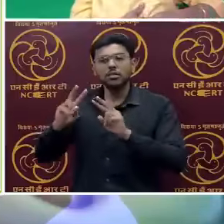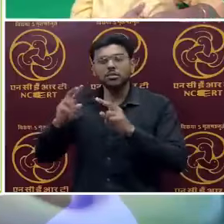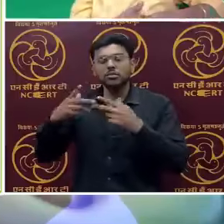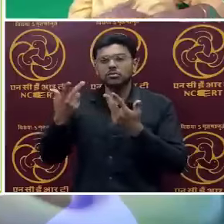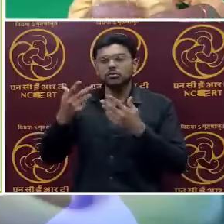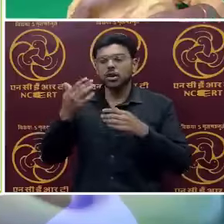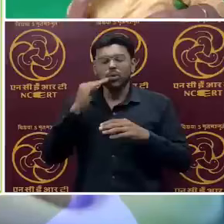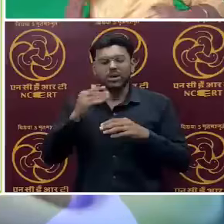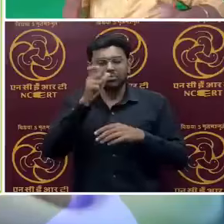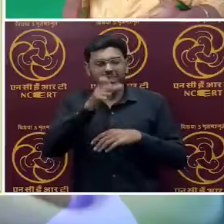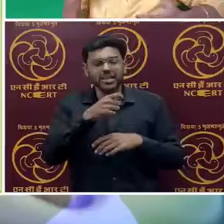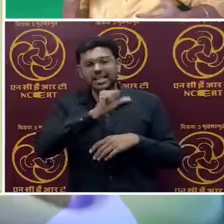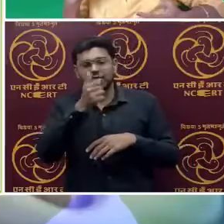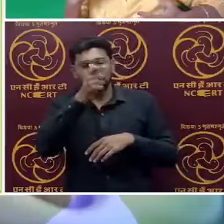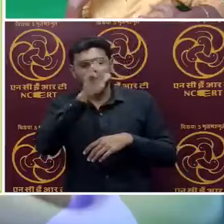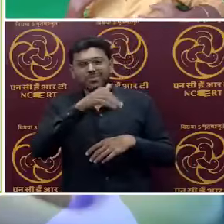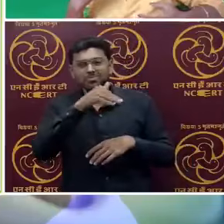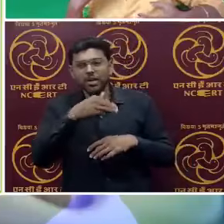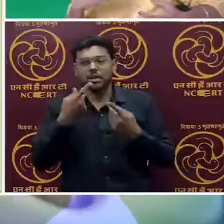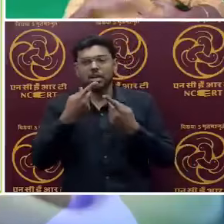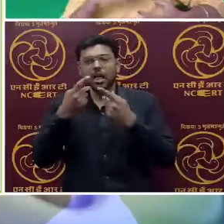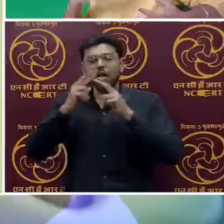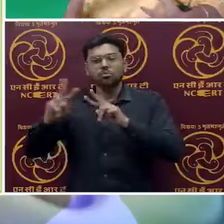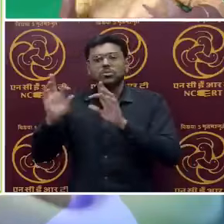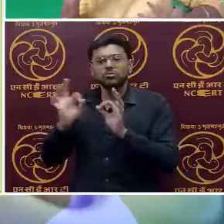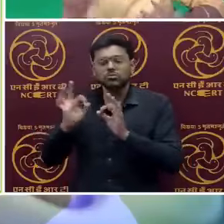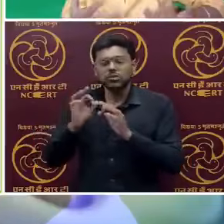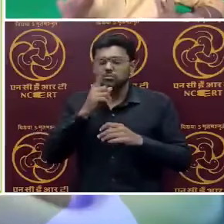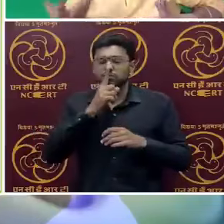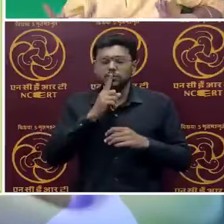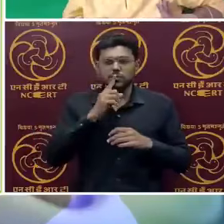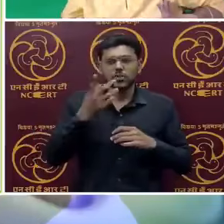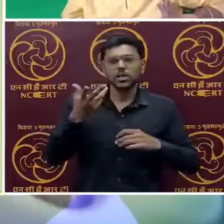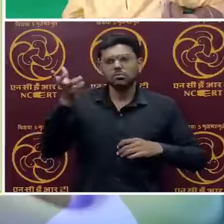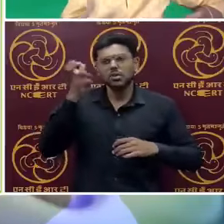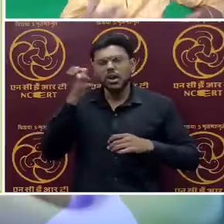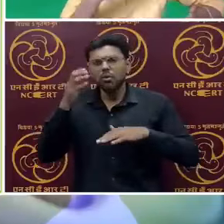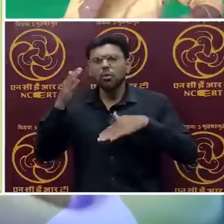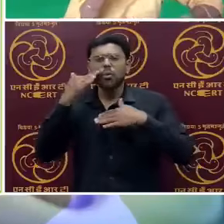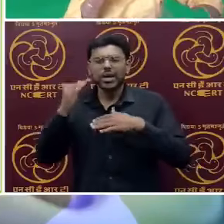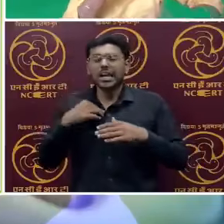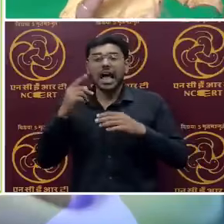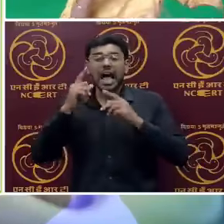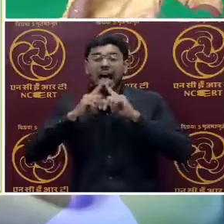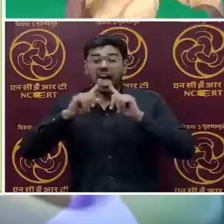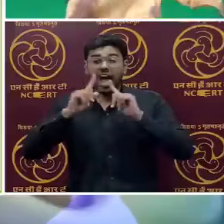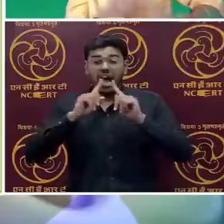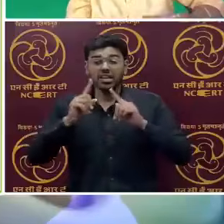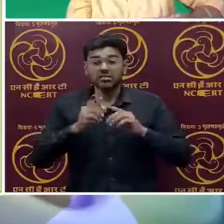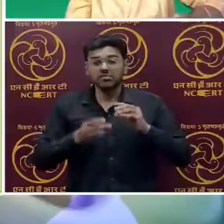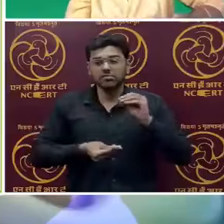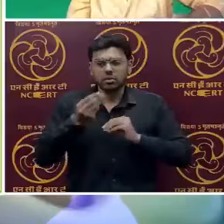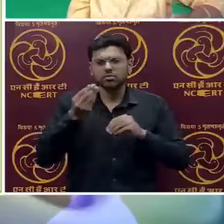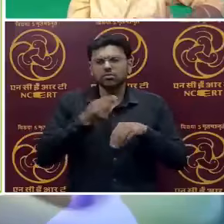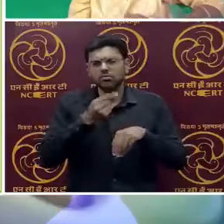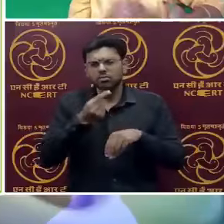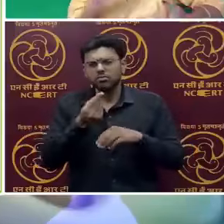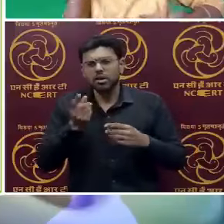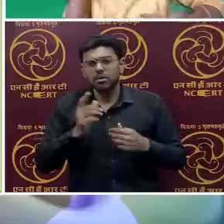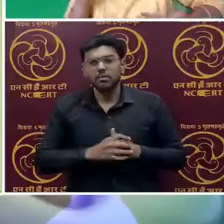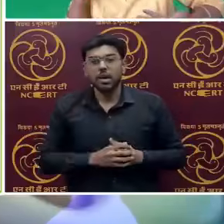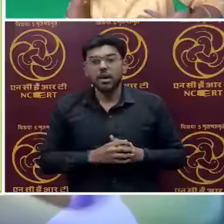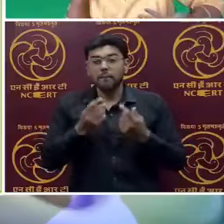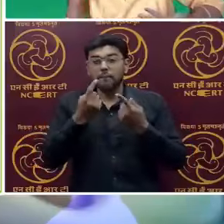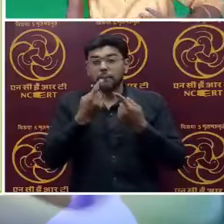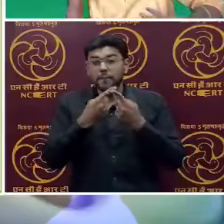even want to hear something. They would respond maybe when you speak loudly, some of them, but